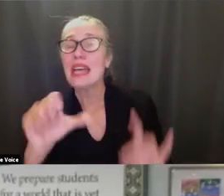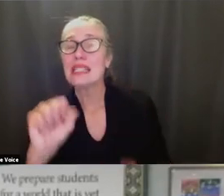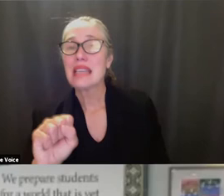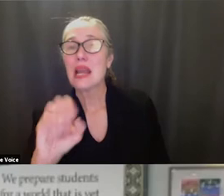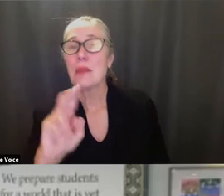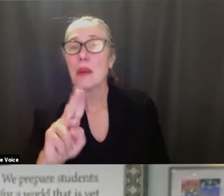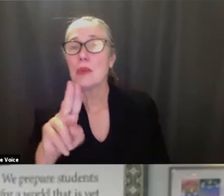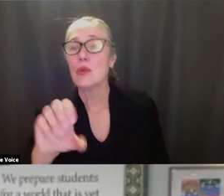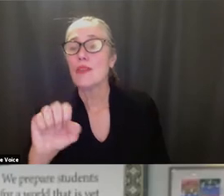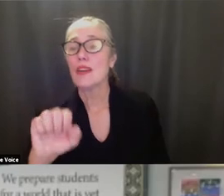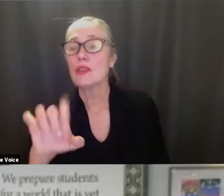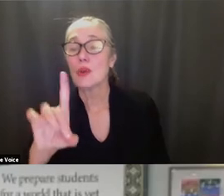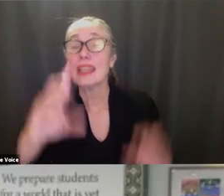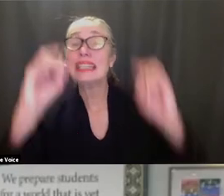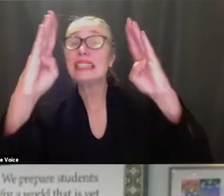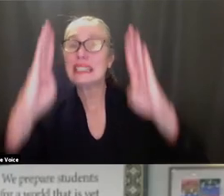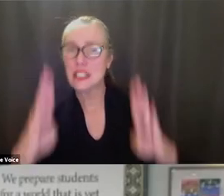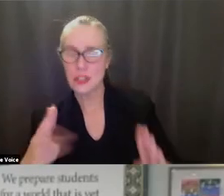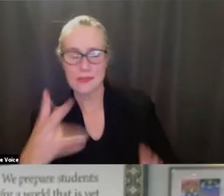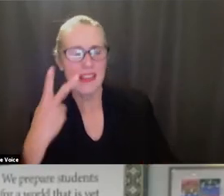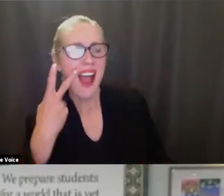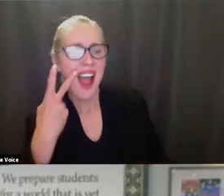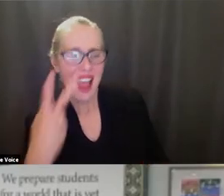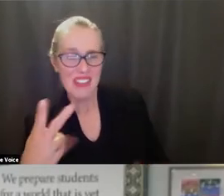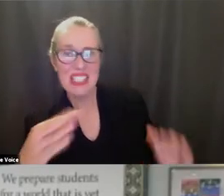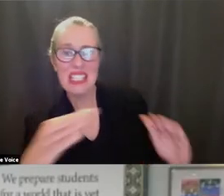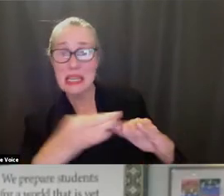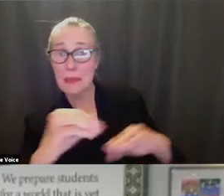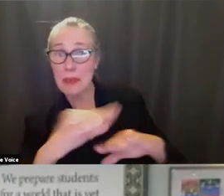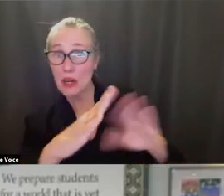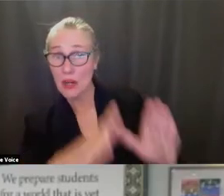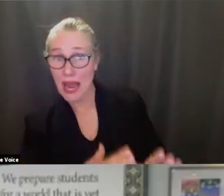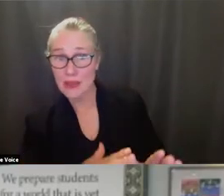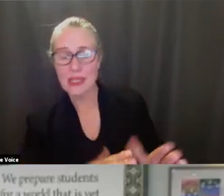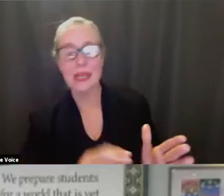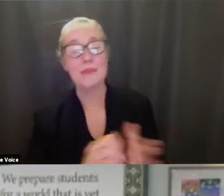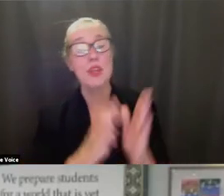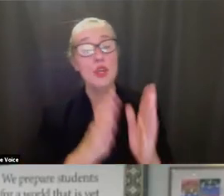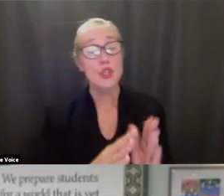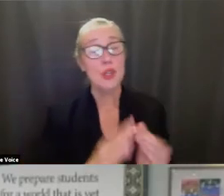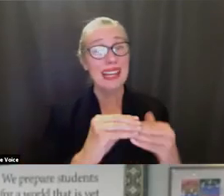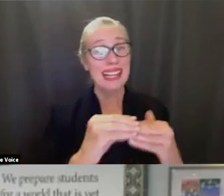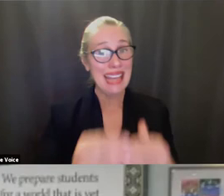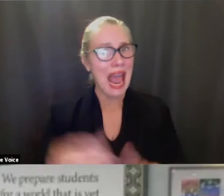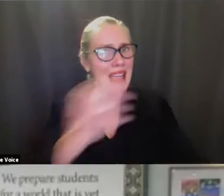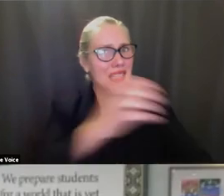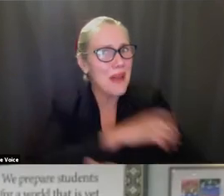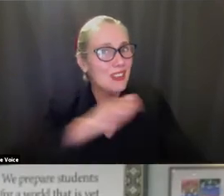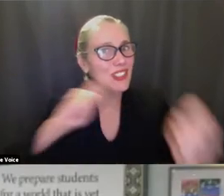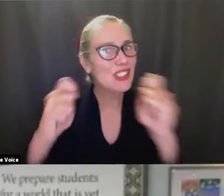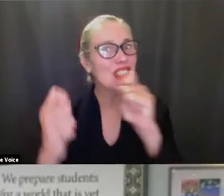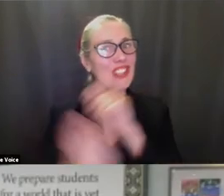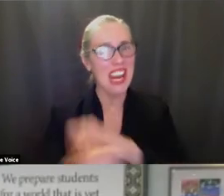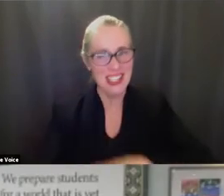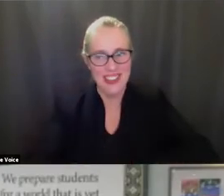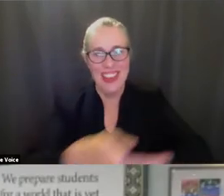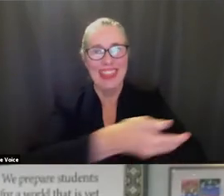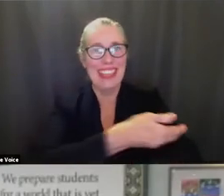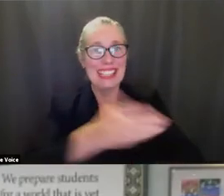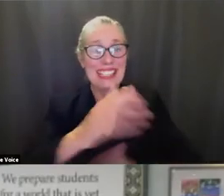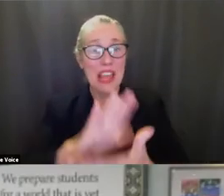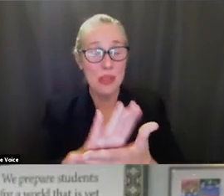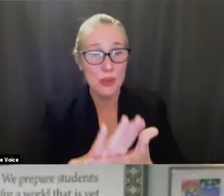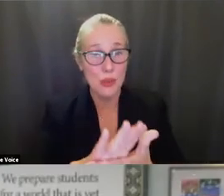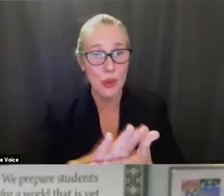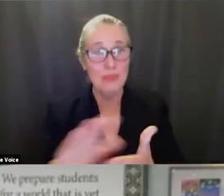district teacher i have seen peer counseling student leadership that actually had the power to change things at the school and other